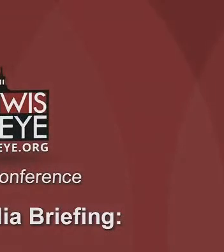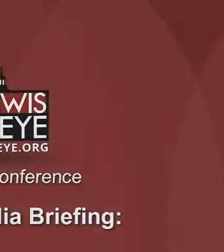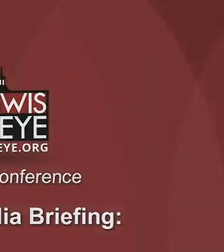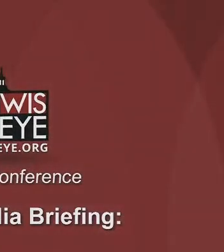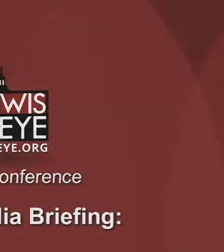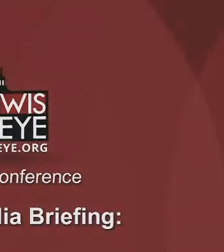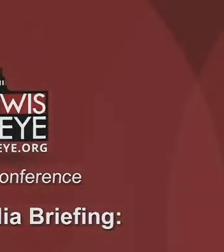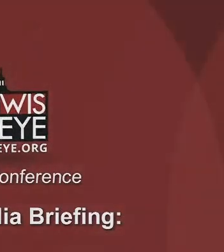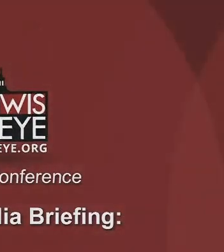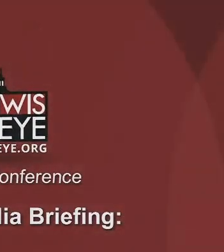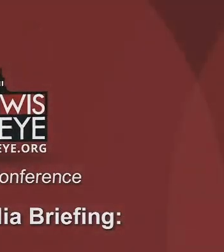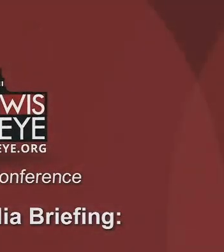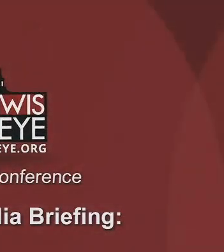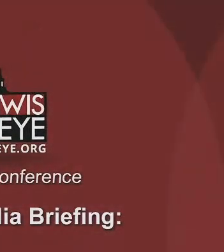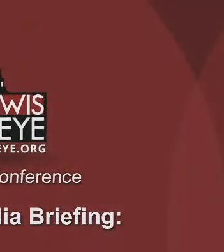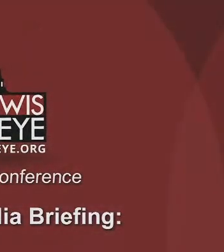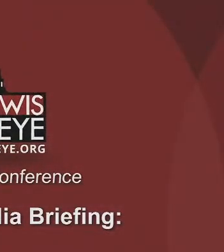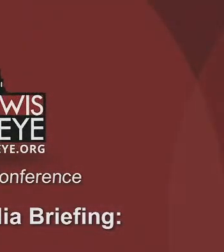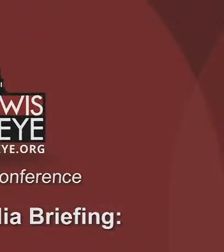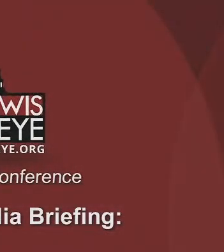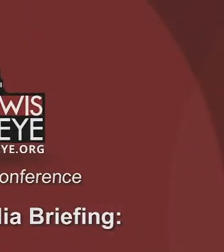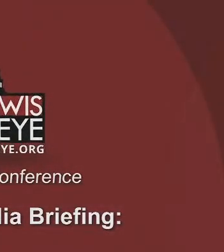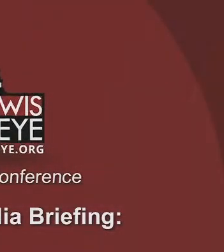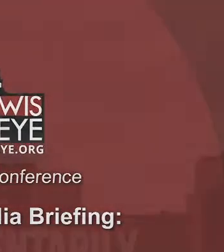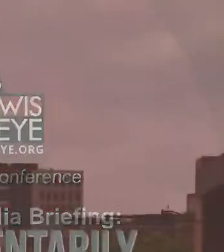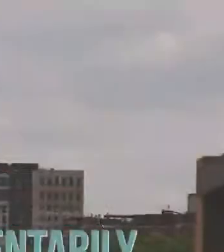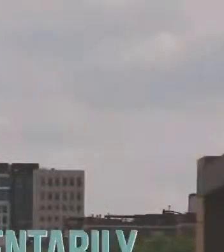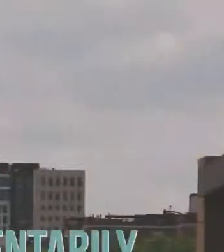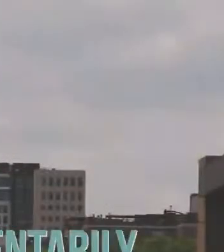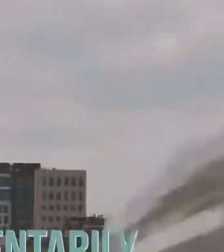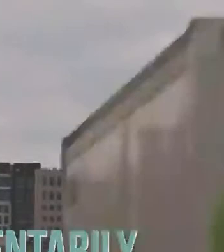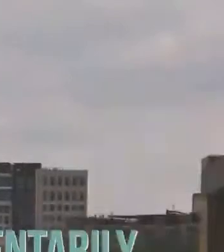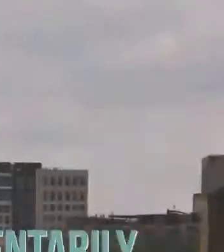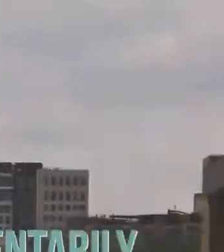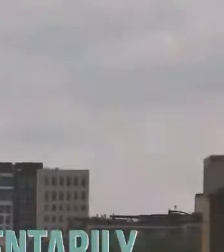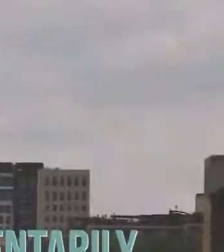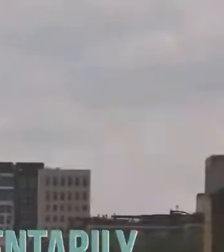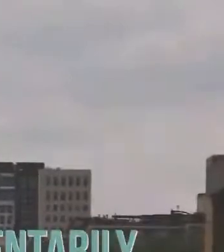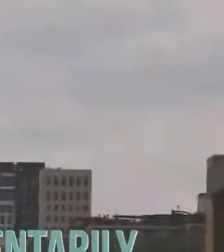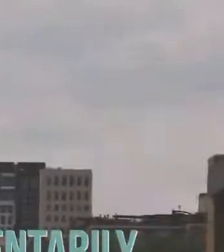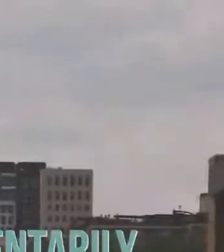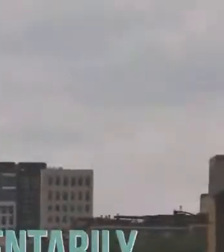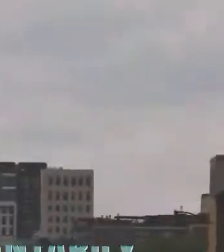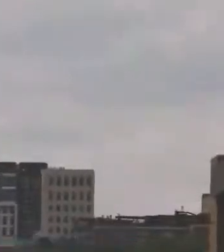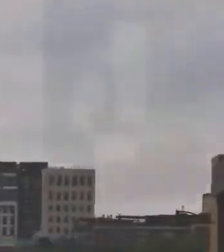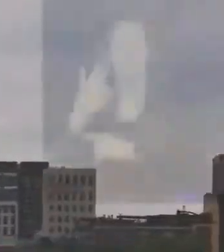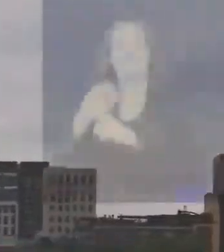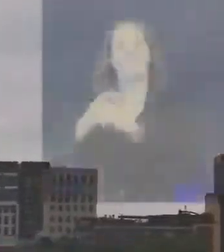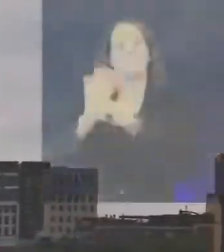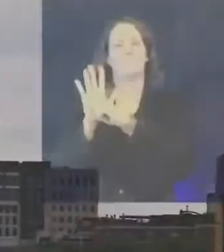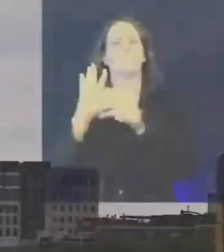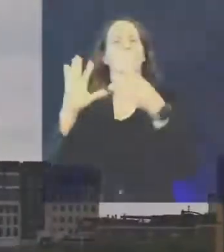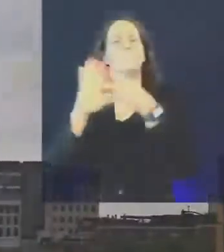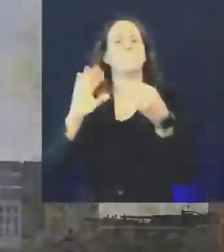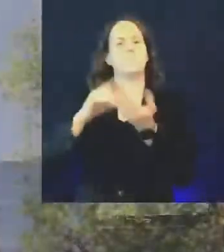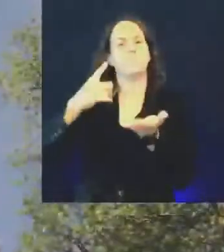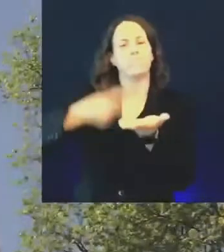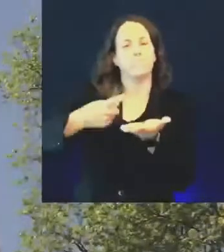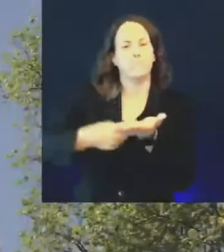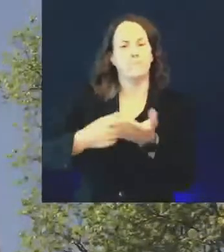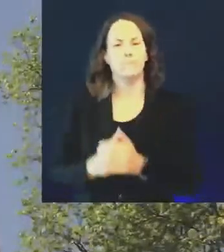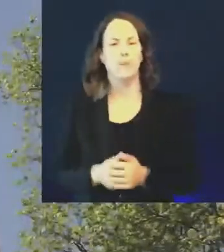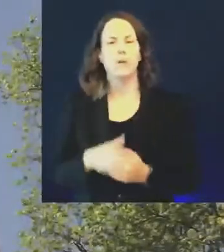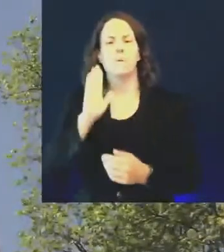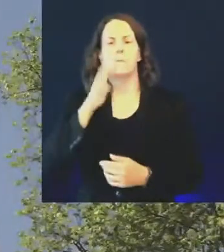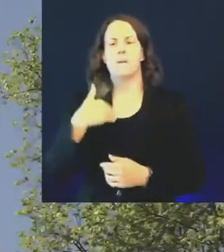Good afternoon, and thank you for joining us for today's COVID-19 media briefing. This is a Q&A about vaccine data. It is being